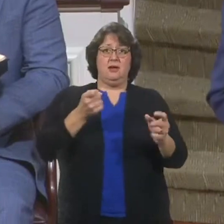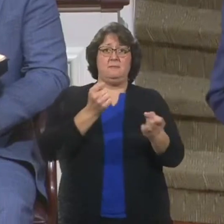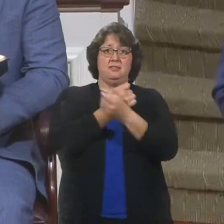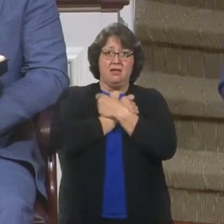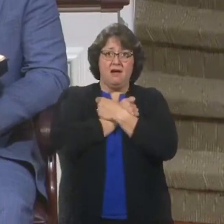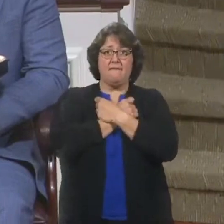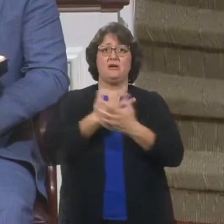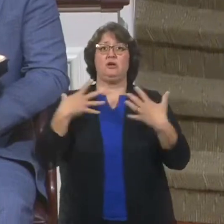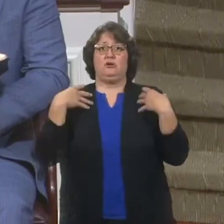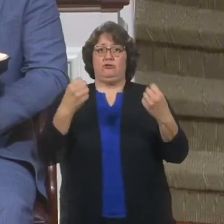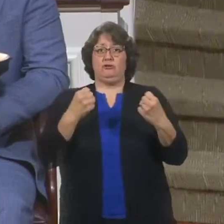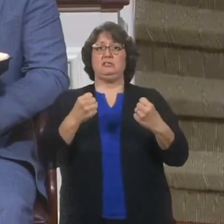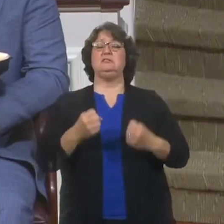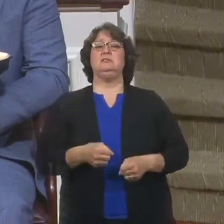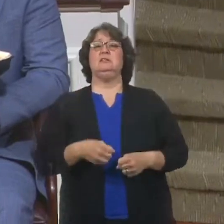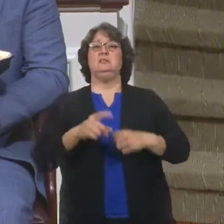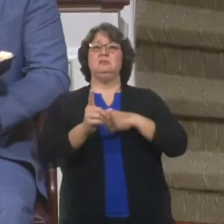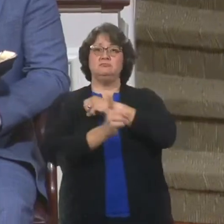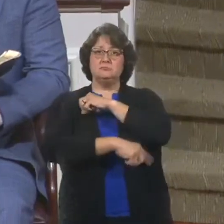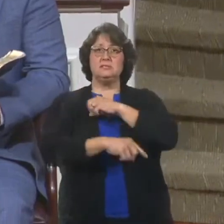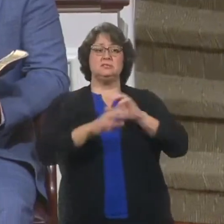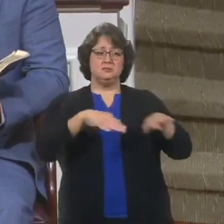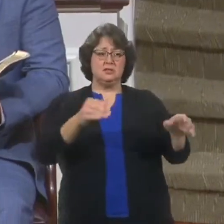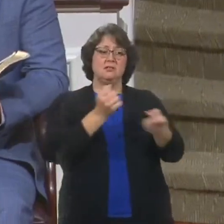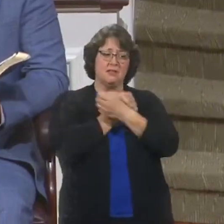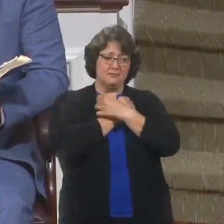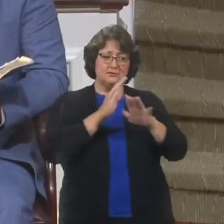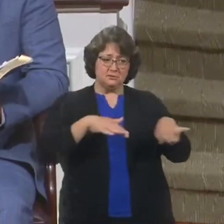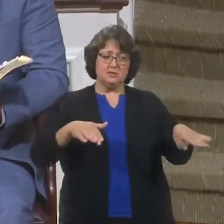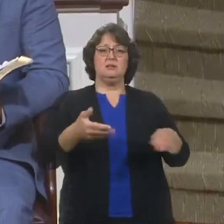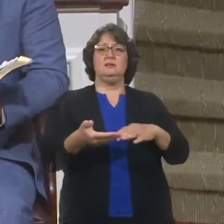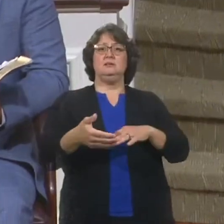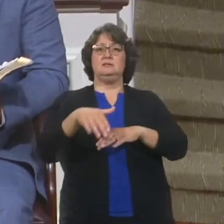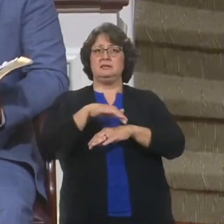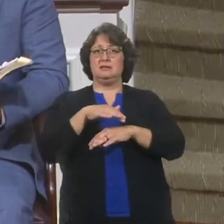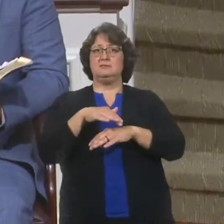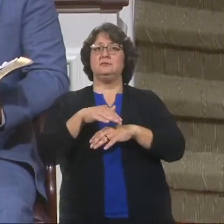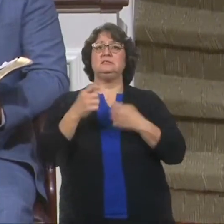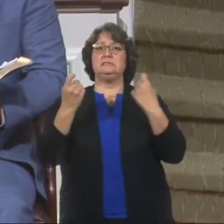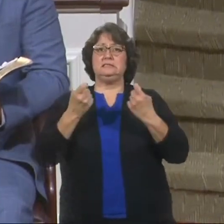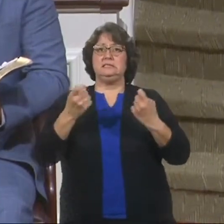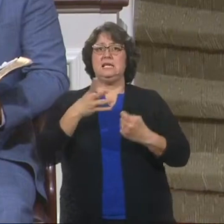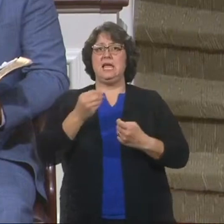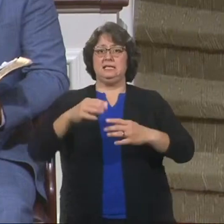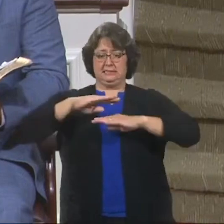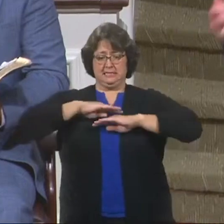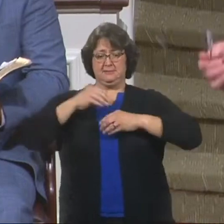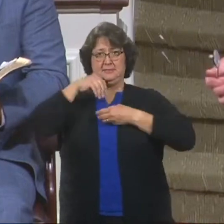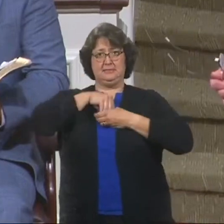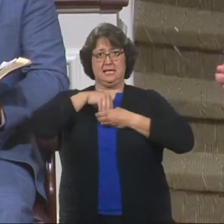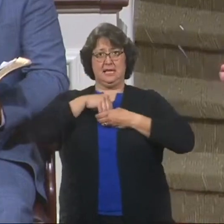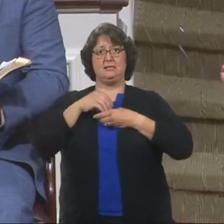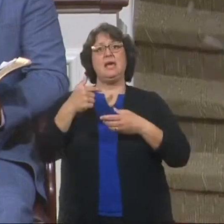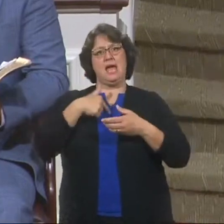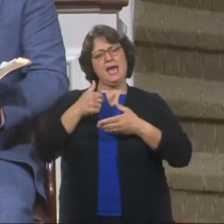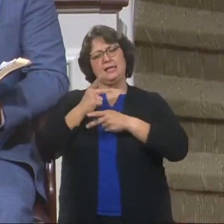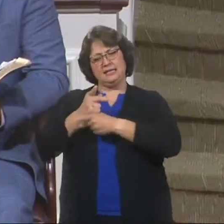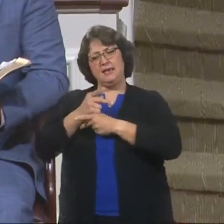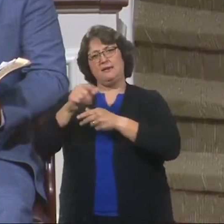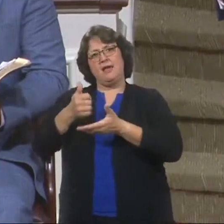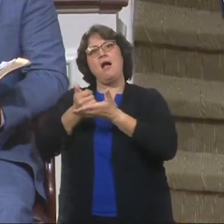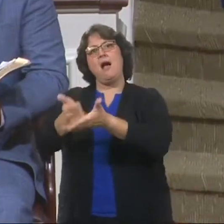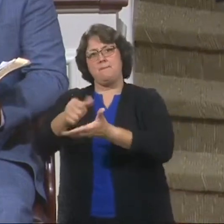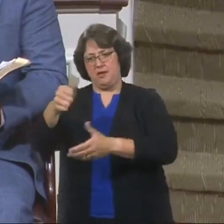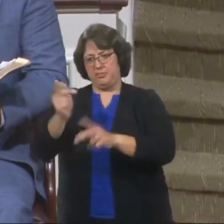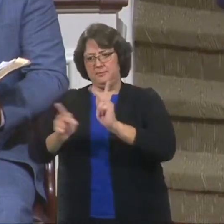Courage to discipline our children, to love them, cover sin. It breeds a contentment inside of us, and it caused me to care for other people, to be